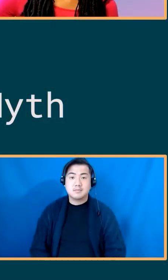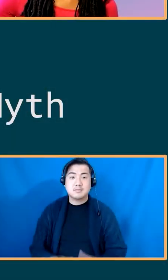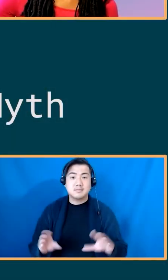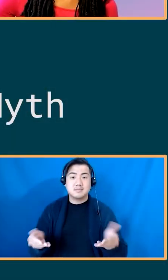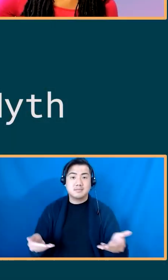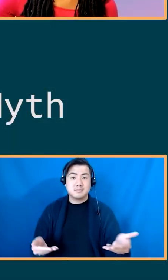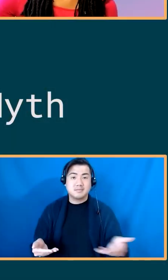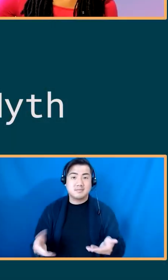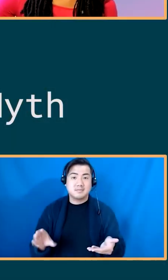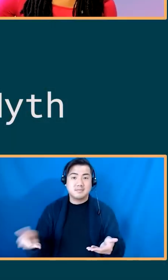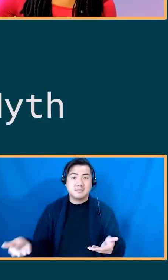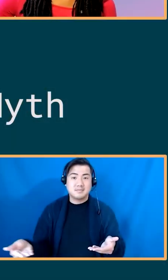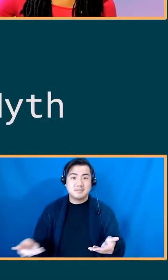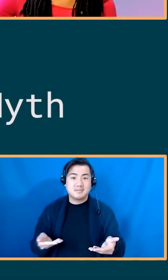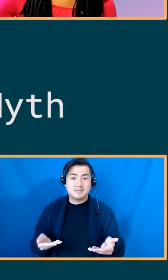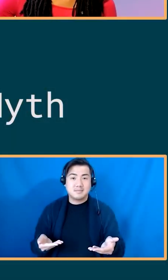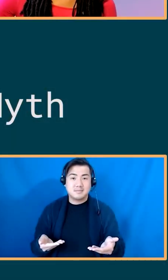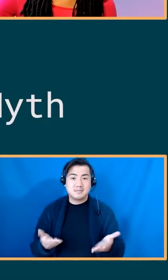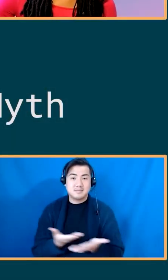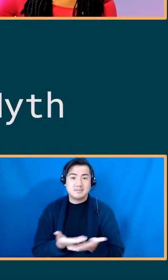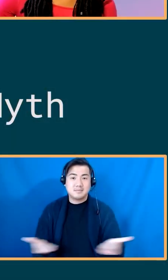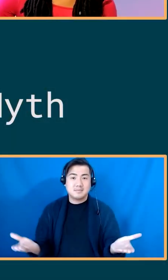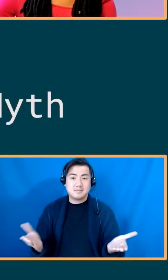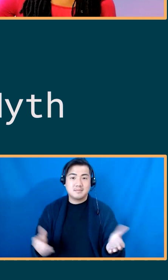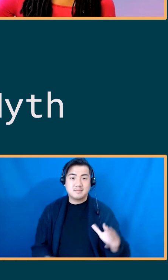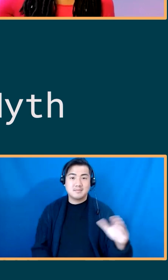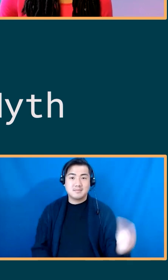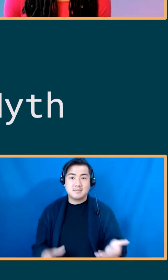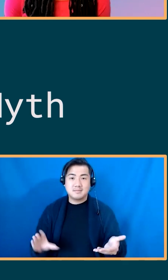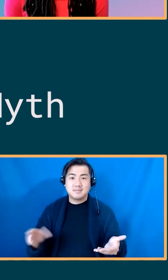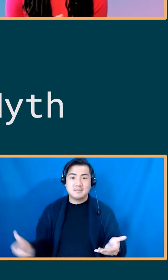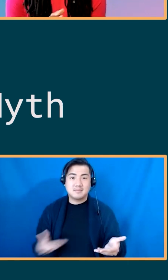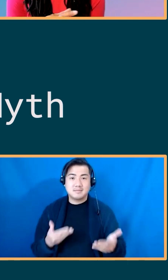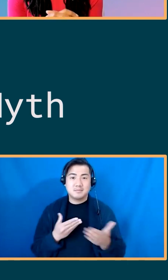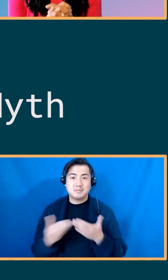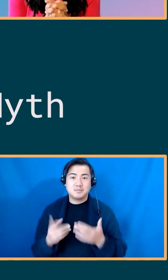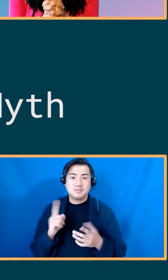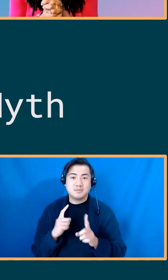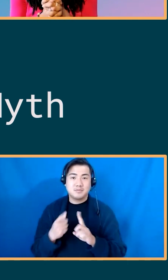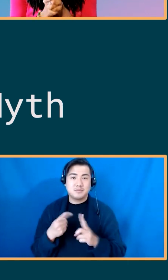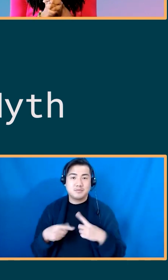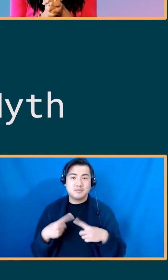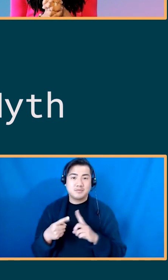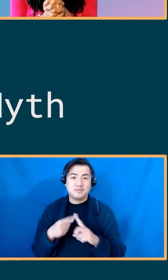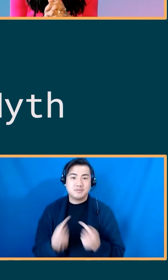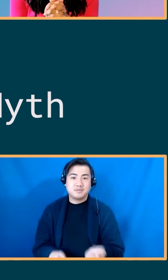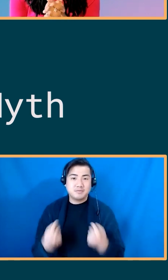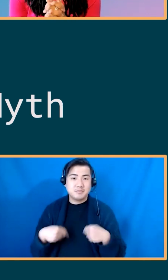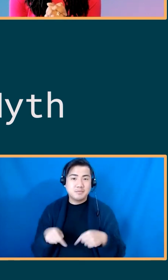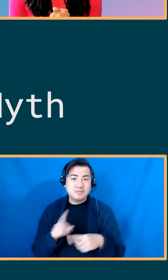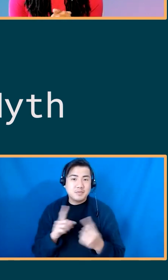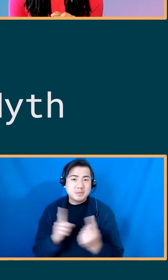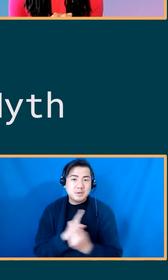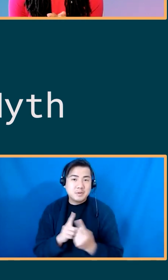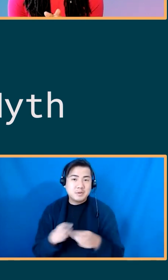Welcome, welcome everyone, come one, come all, wherever you are, to meet this panel that came from